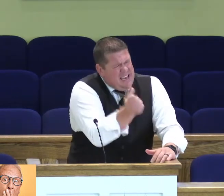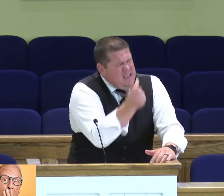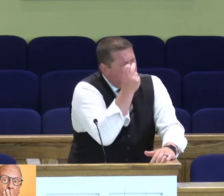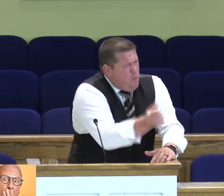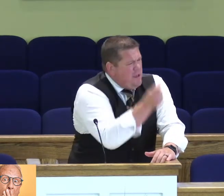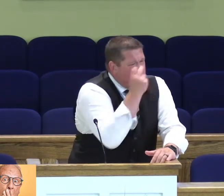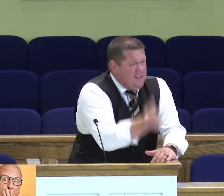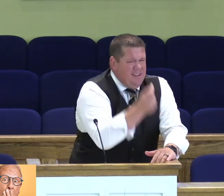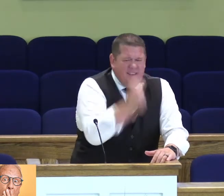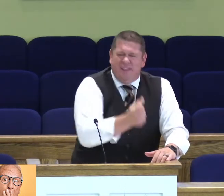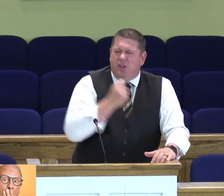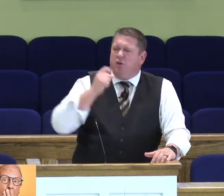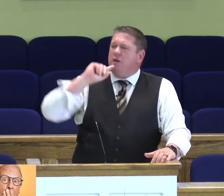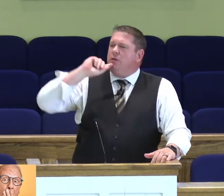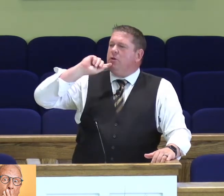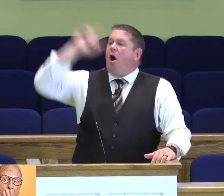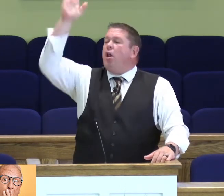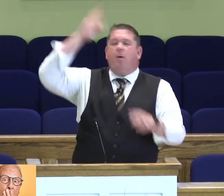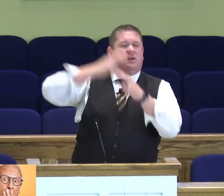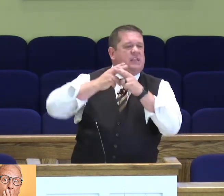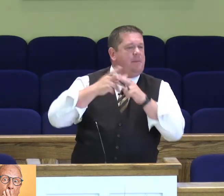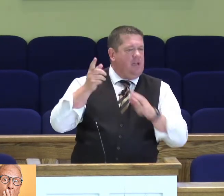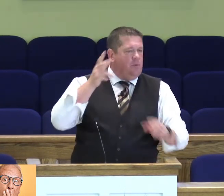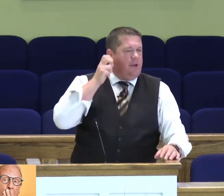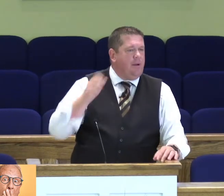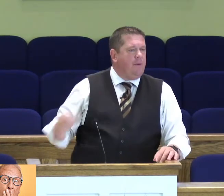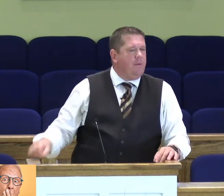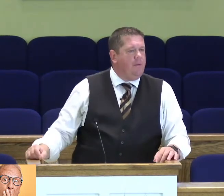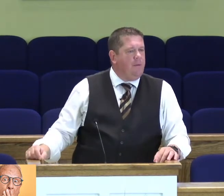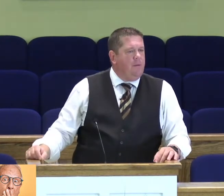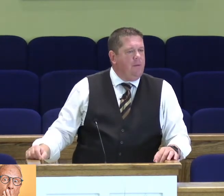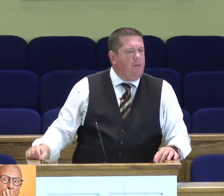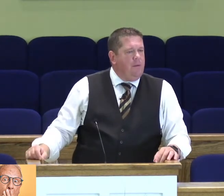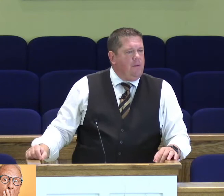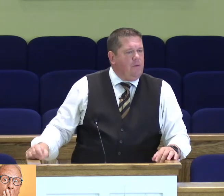that at any moment, you can call upon his name and he will hear.